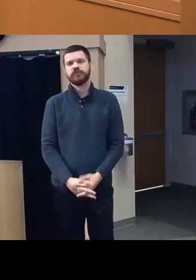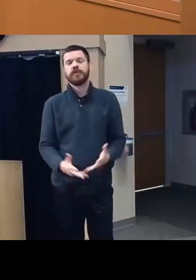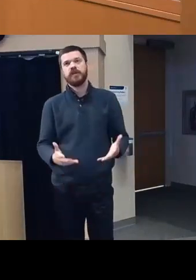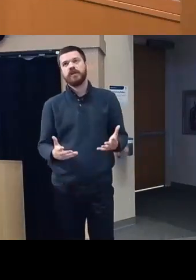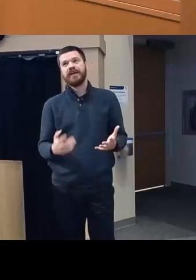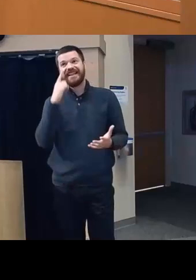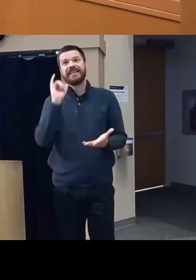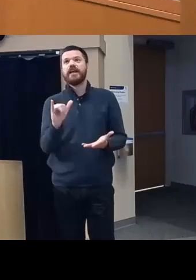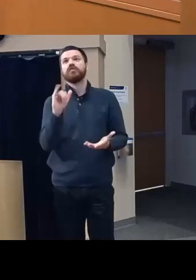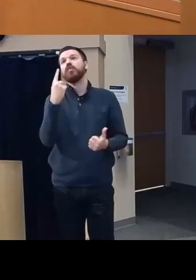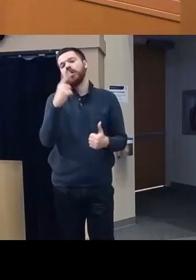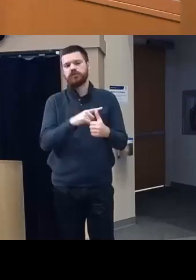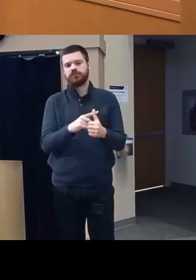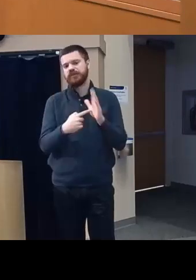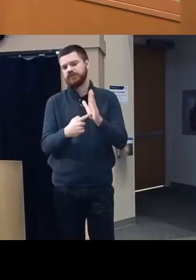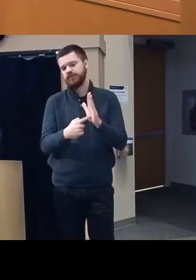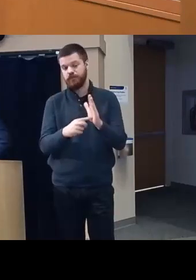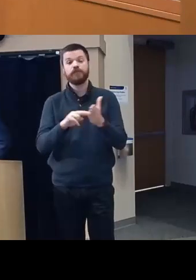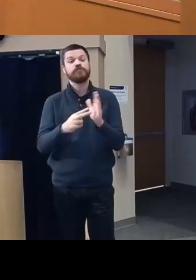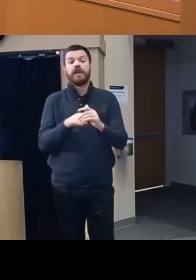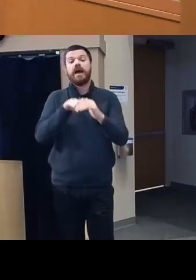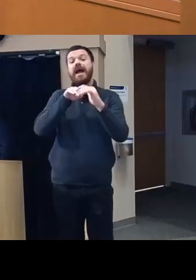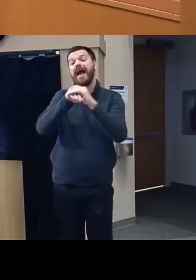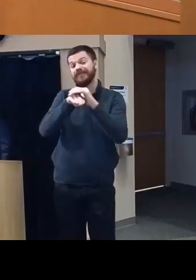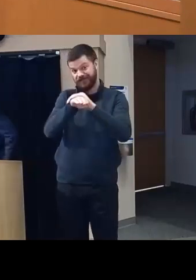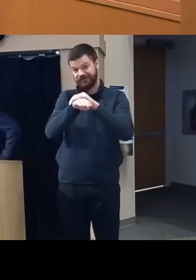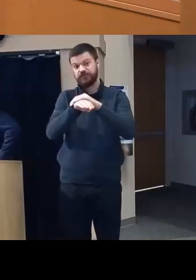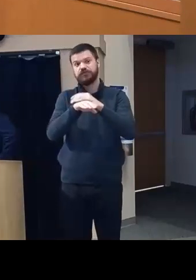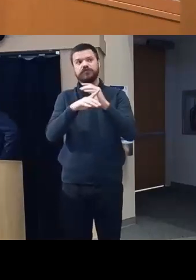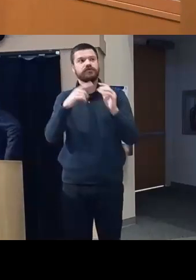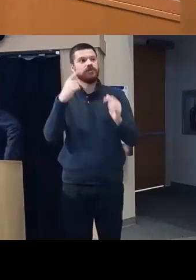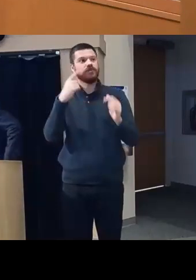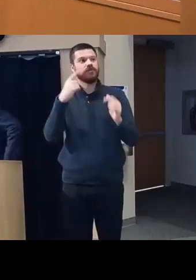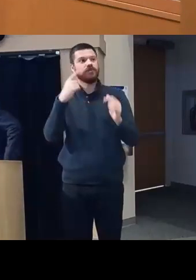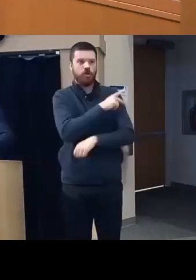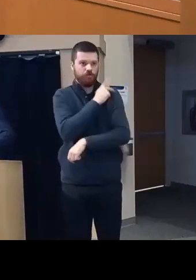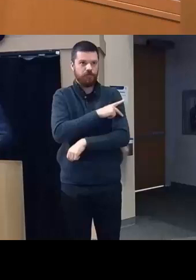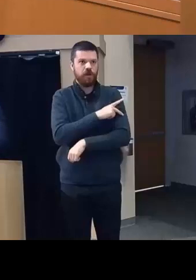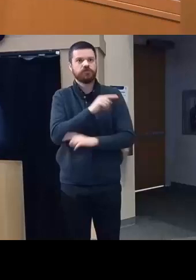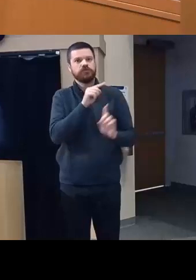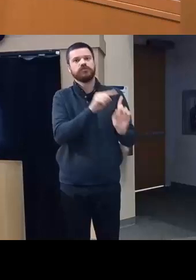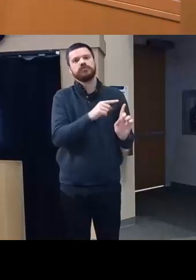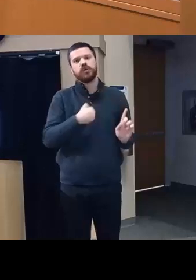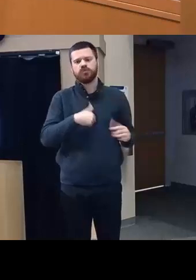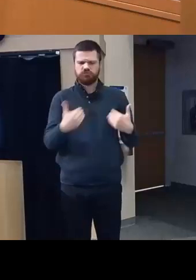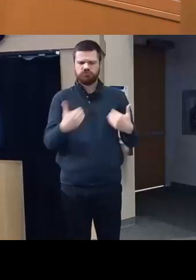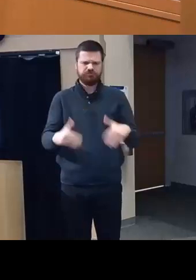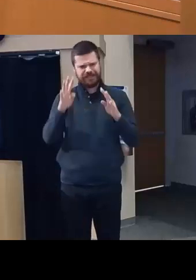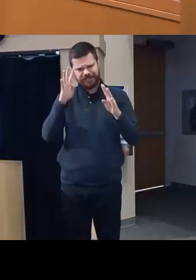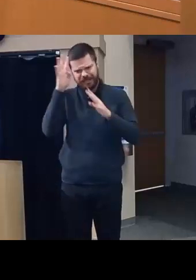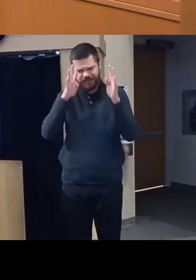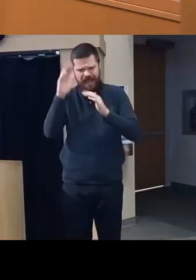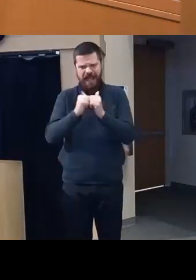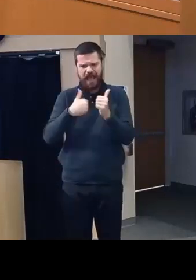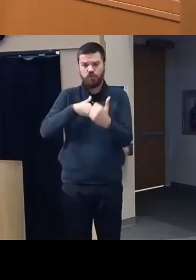I think that's just one example, right? So when it comes to access to medications for opioid use disorder, we are very innovative in how we